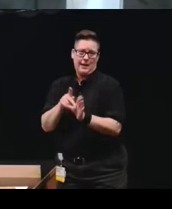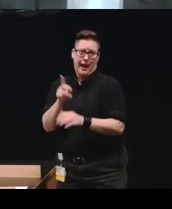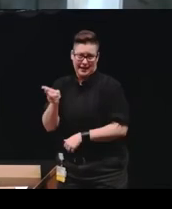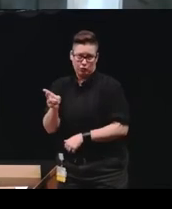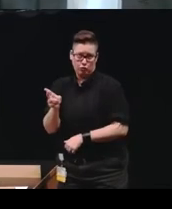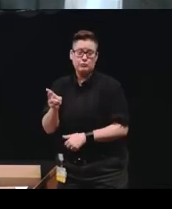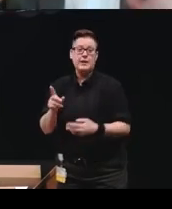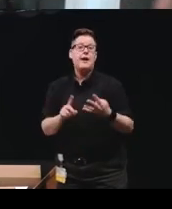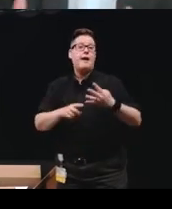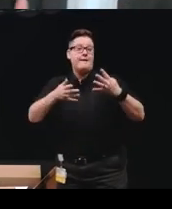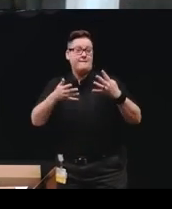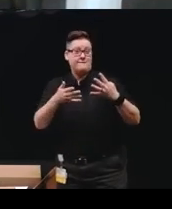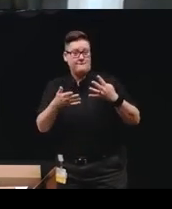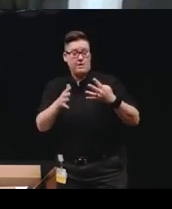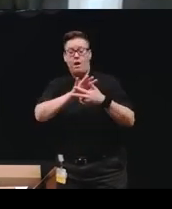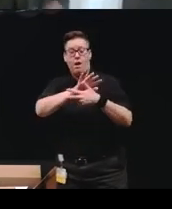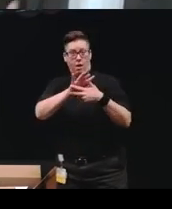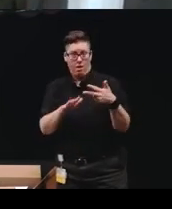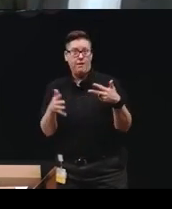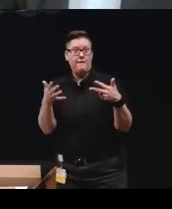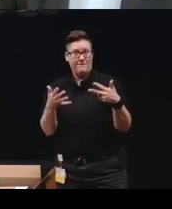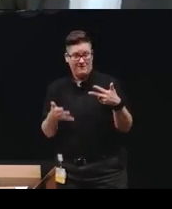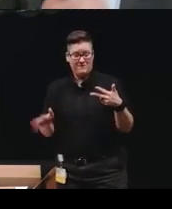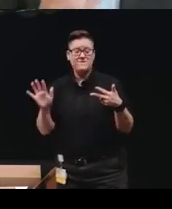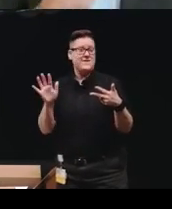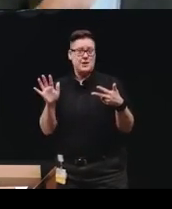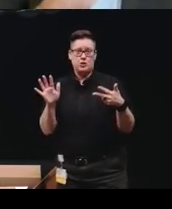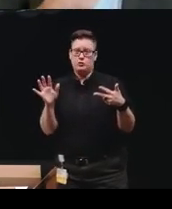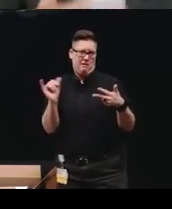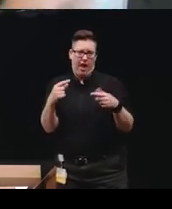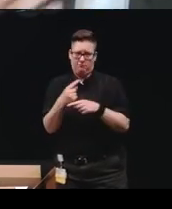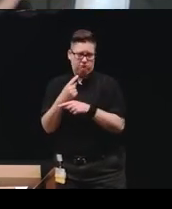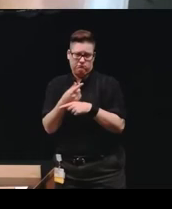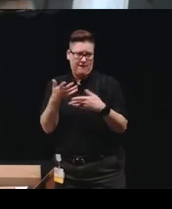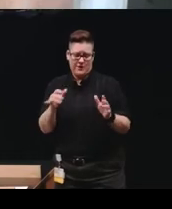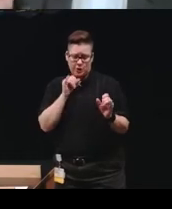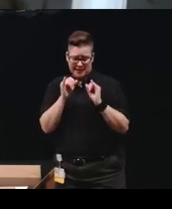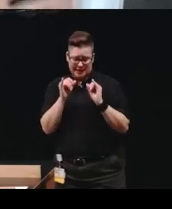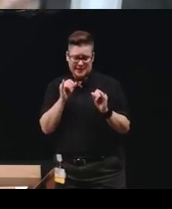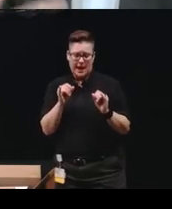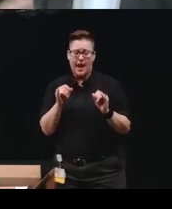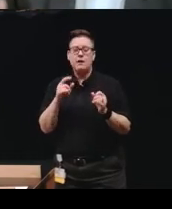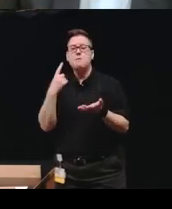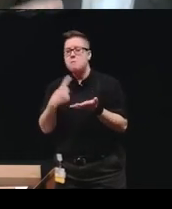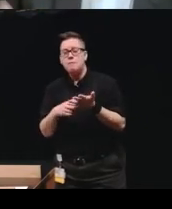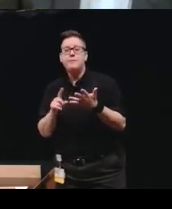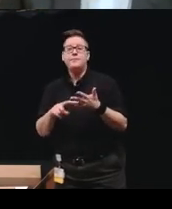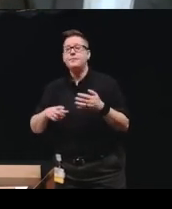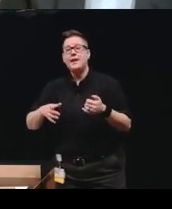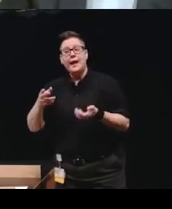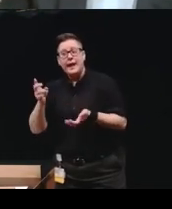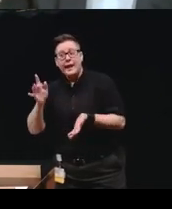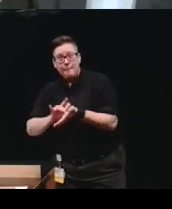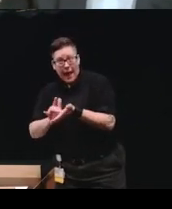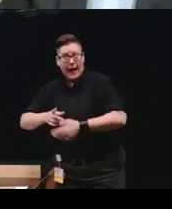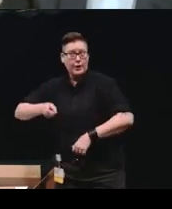out the various components of your intake as you would for other patients: medications, past medical history, allergies,